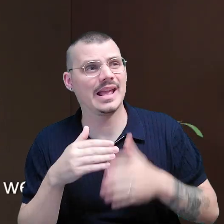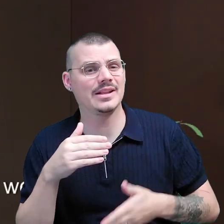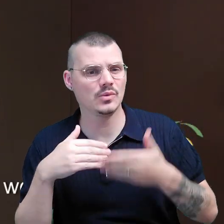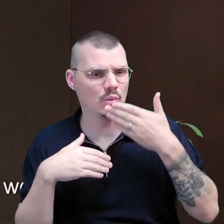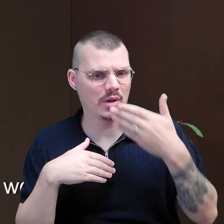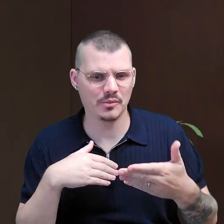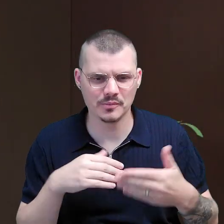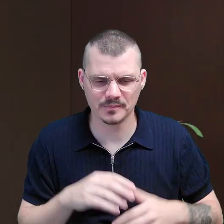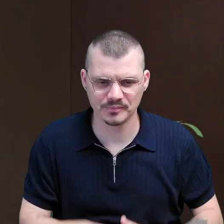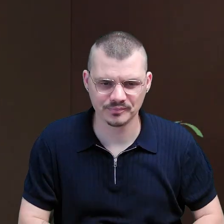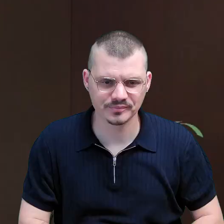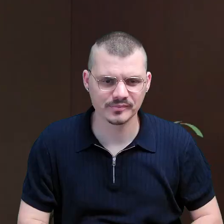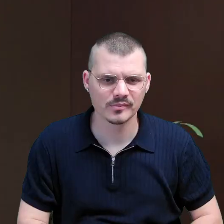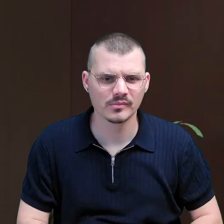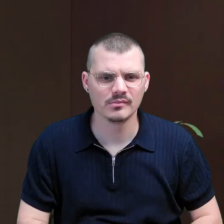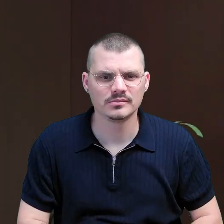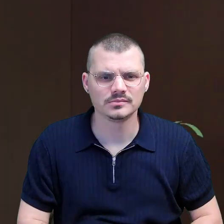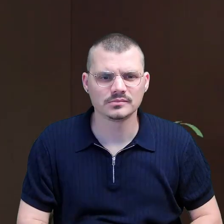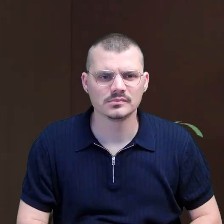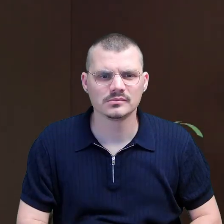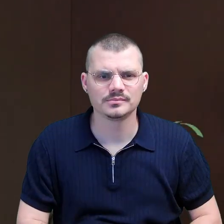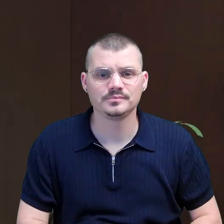necessarily end very well.